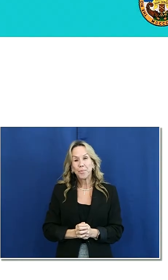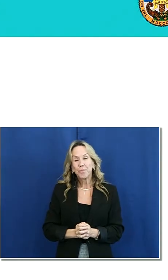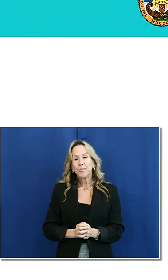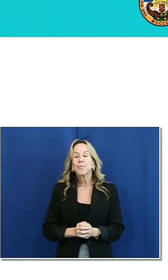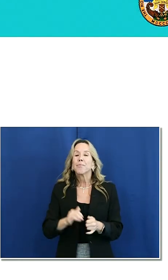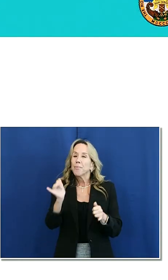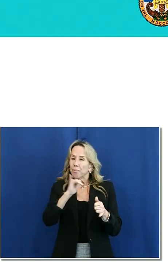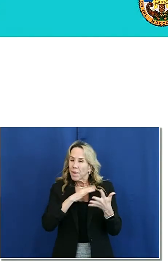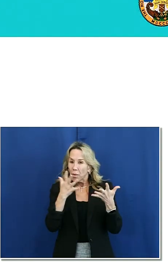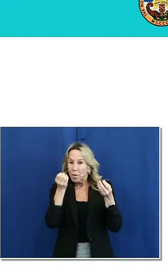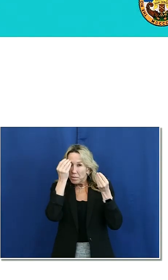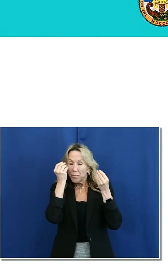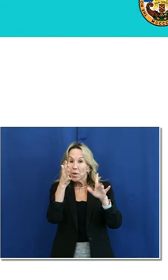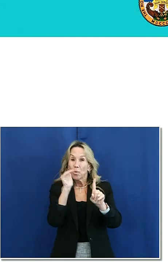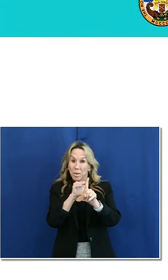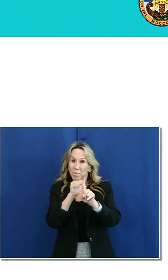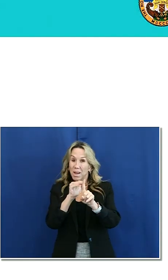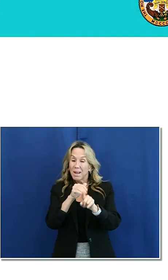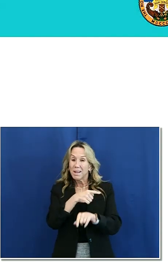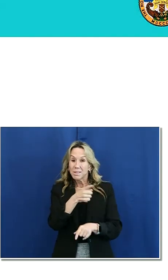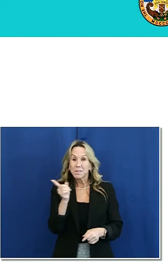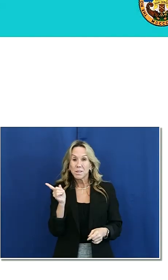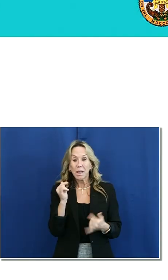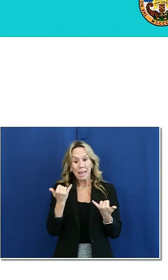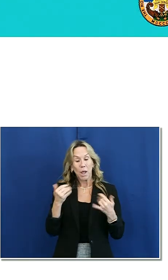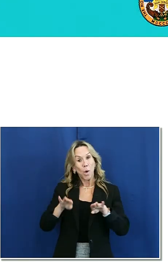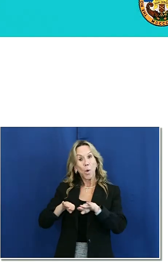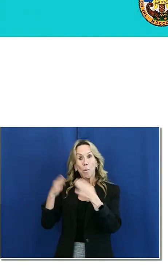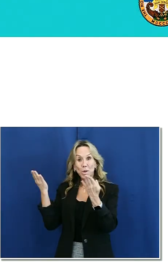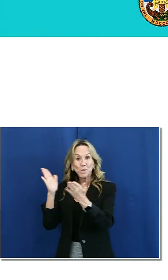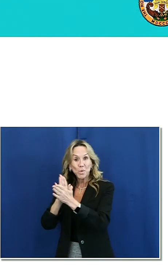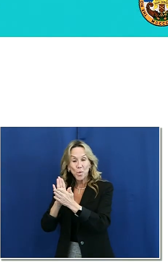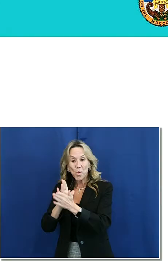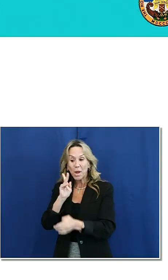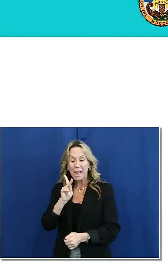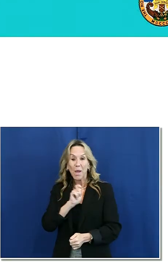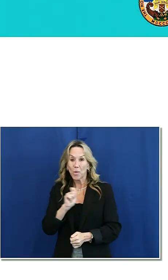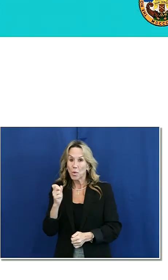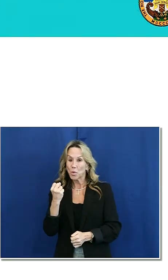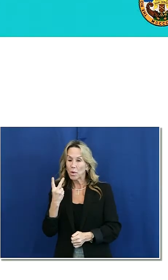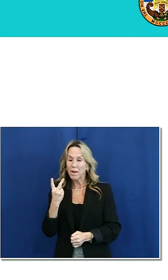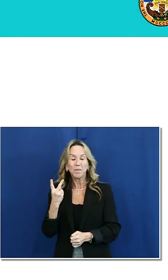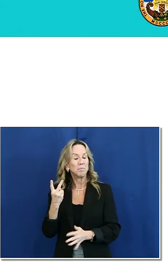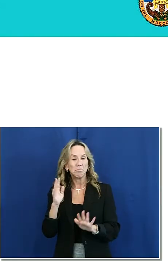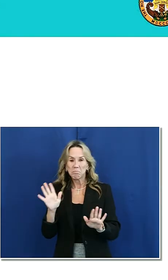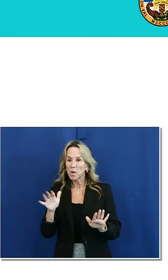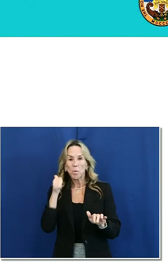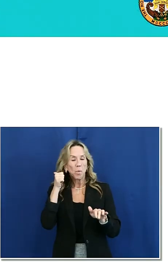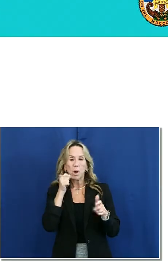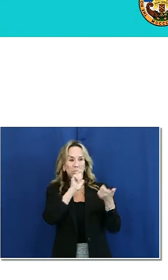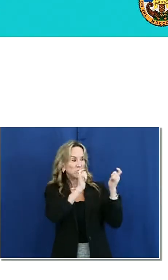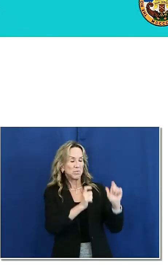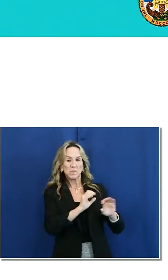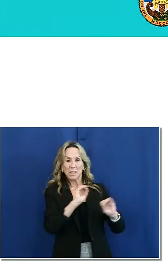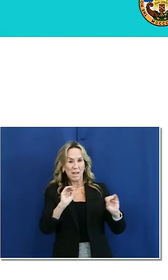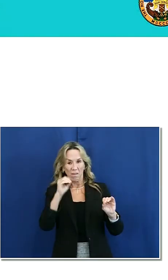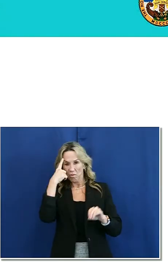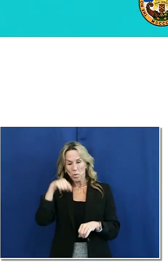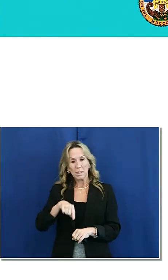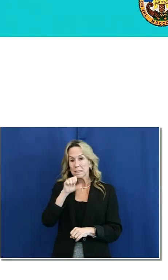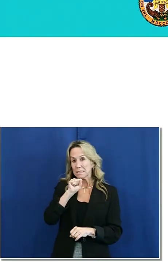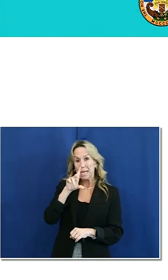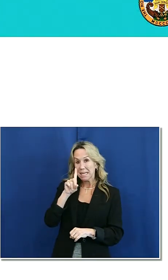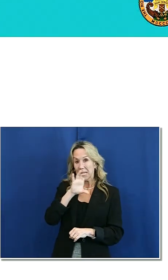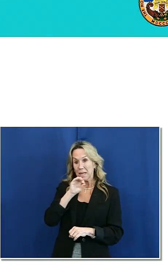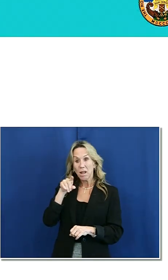just want to also remind people that the reopening of schools K through 12 is not impacted for San Diego County